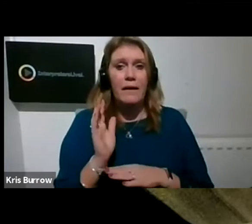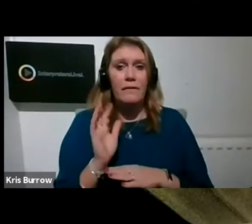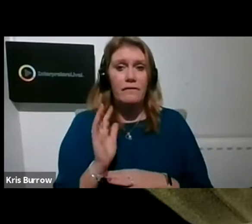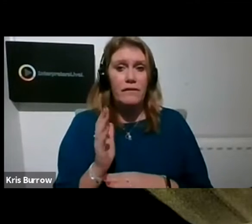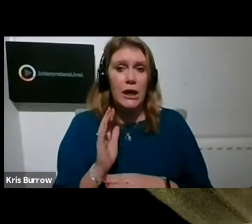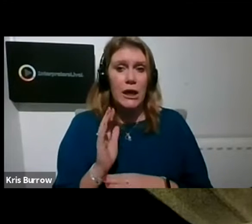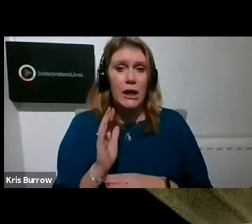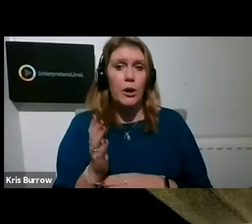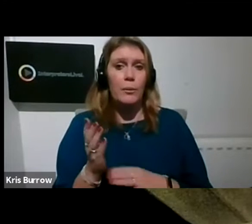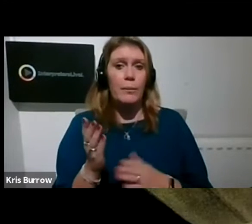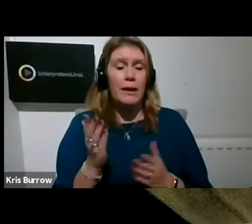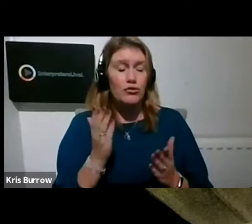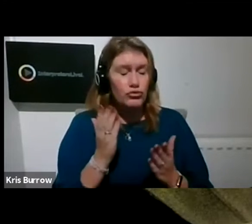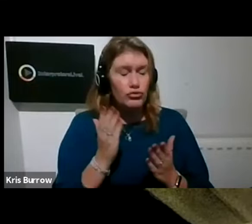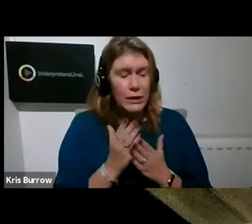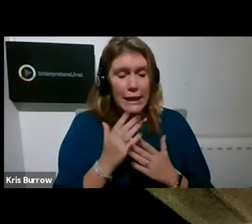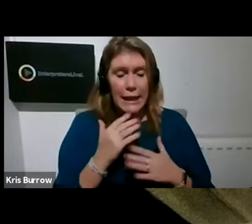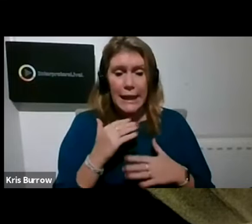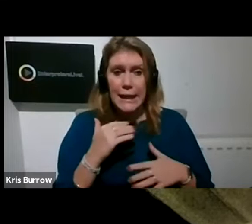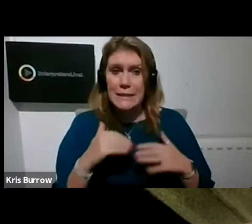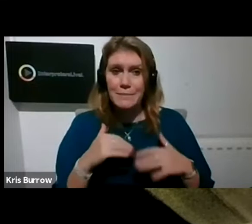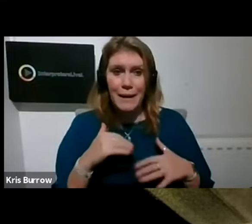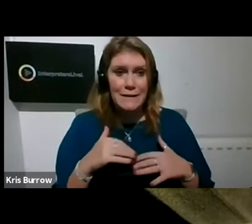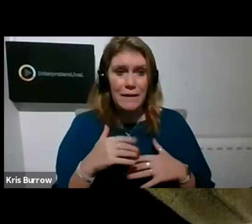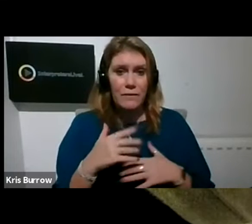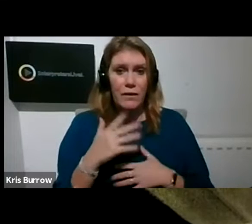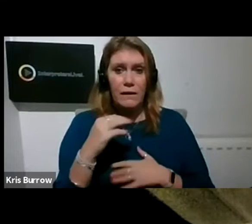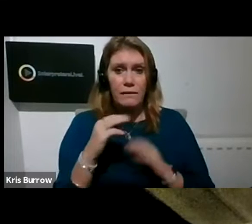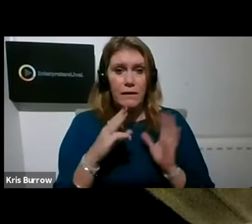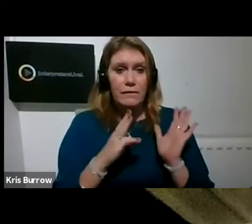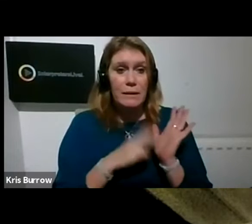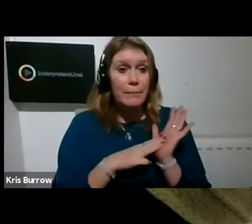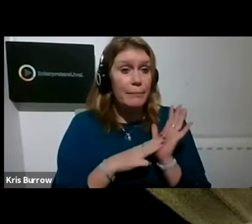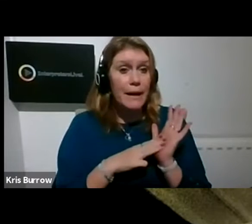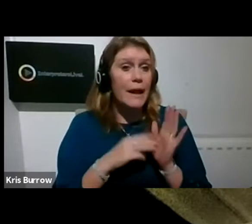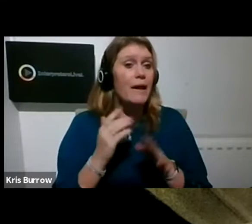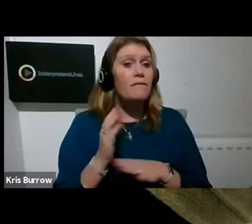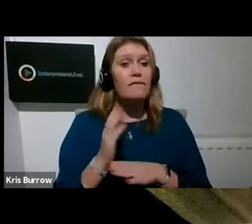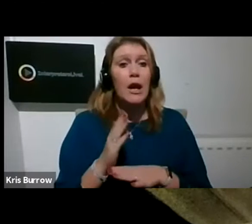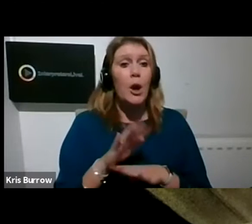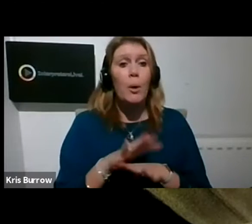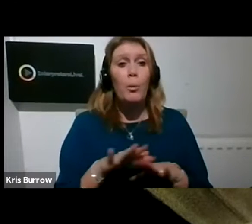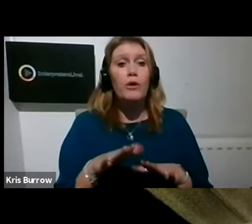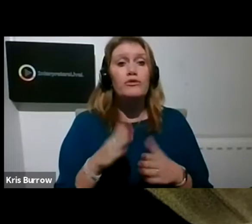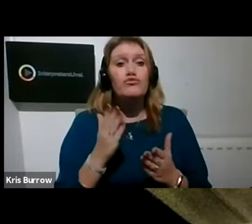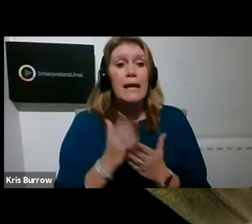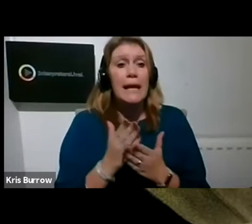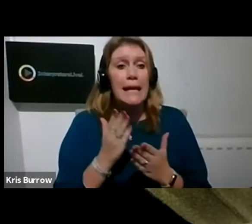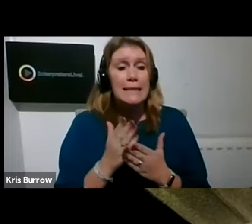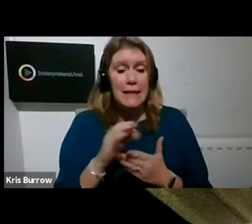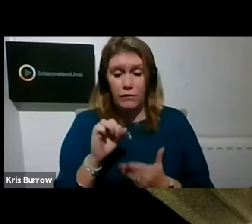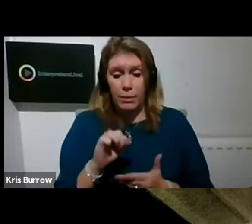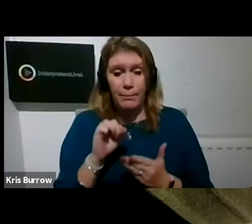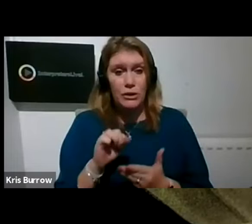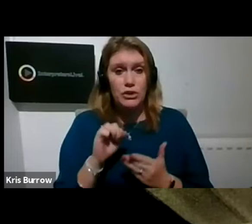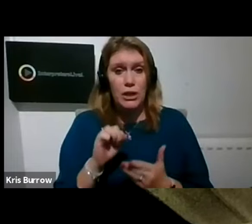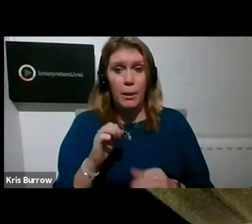really, really expensive, you know, and a 50-minute film wasn't realistically within the budget that we had for making a stage